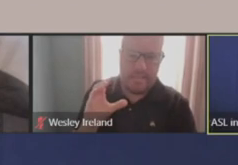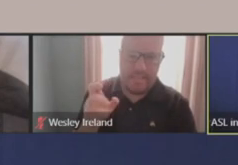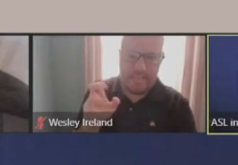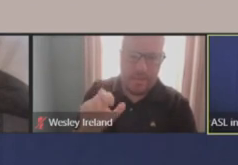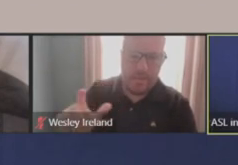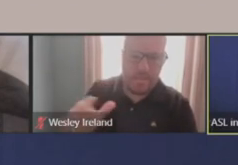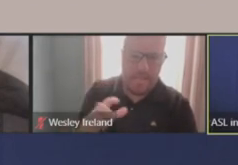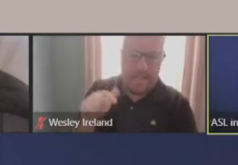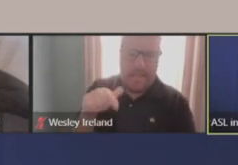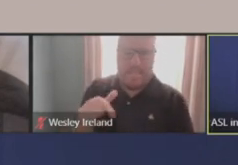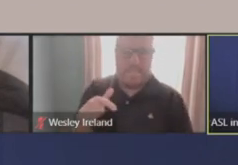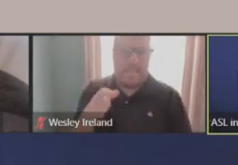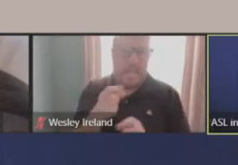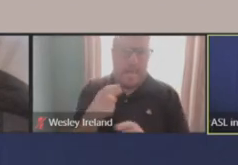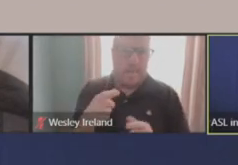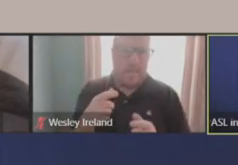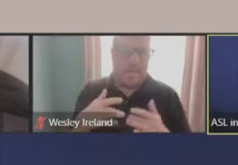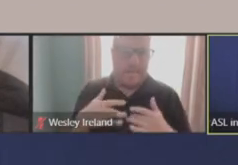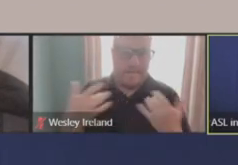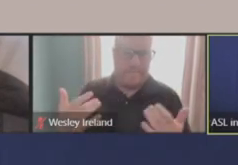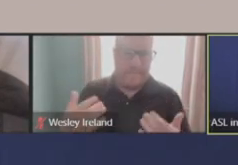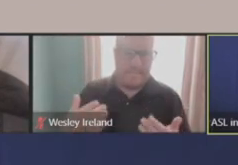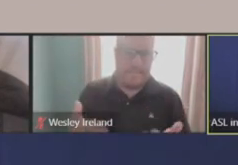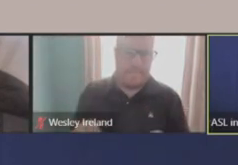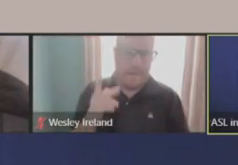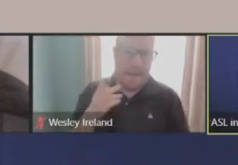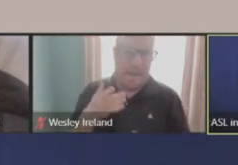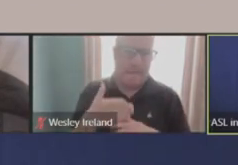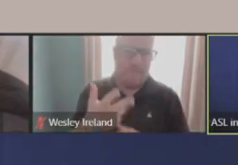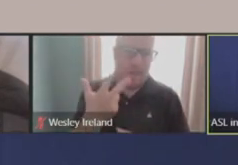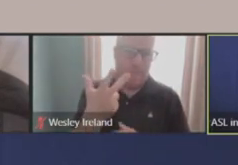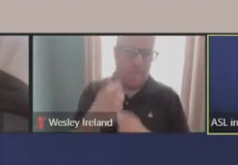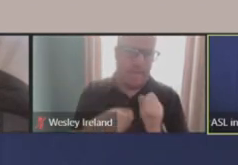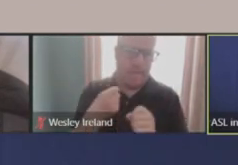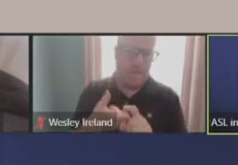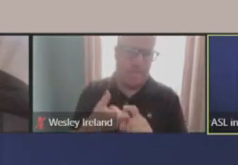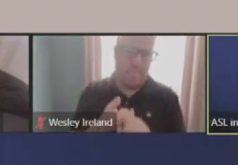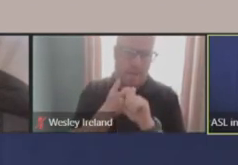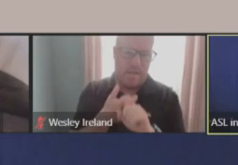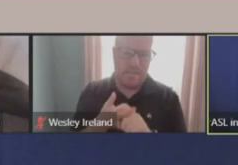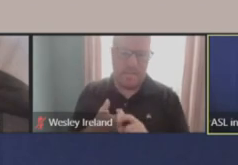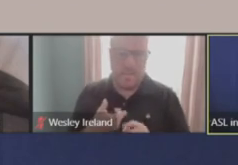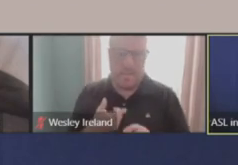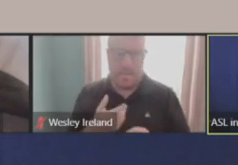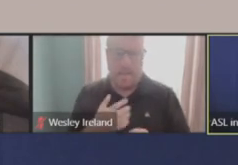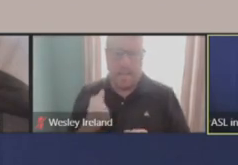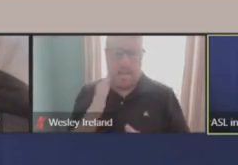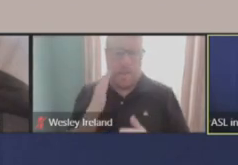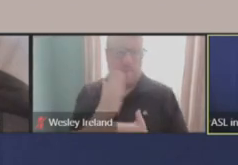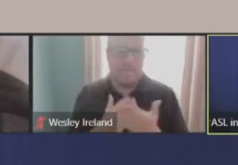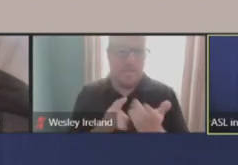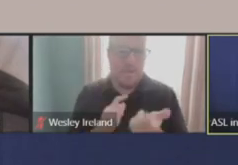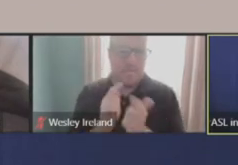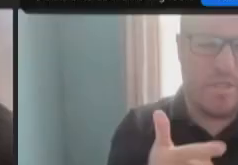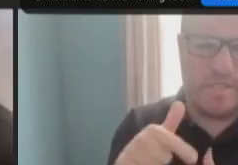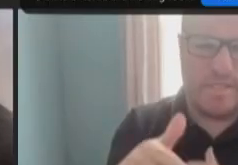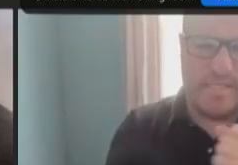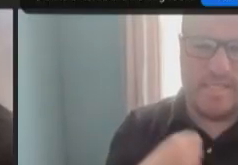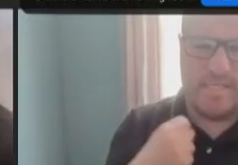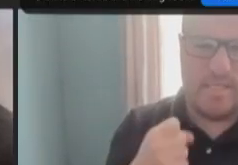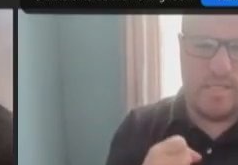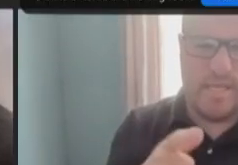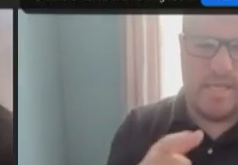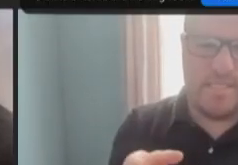Hearing, statewide advisory council. And that's an annual event that's back after a three-year